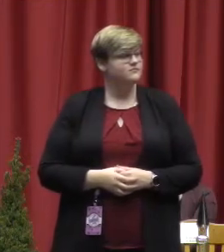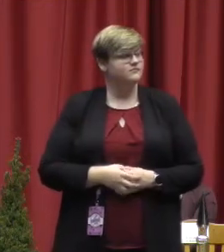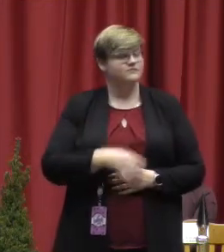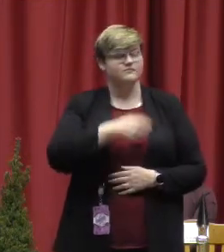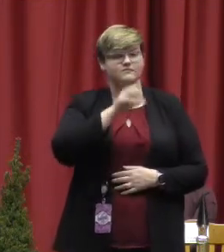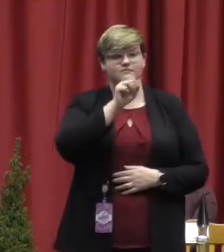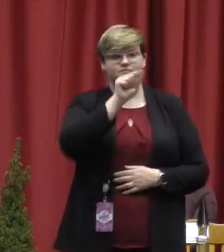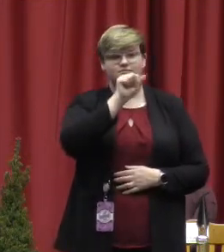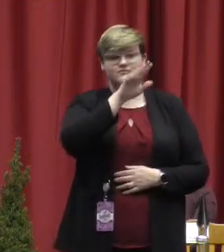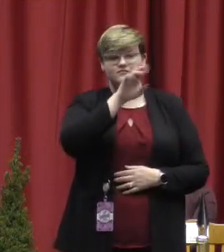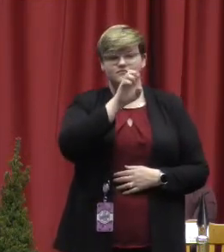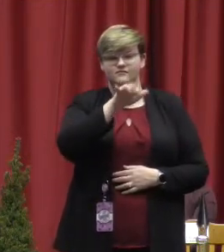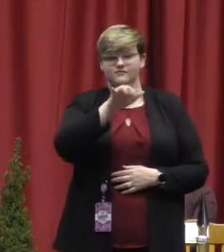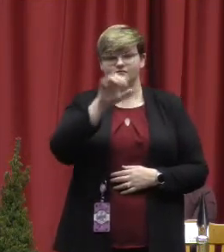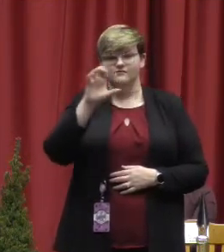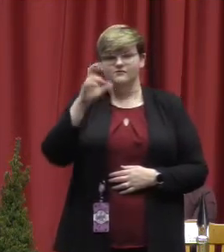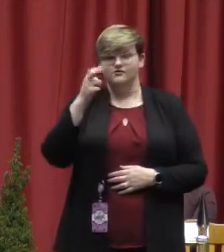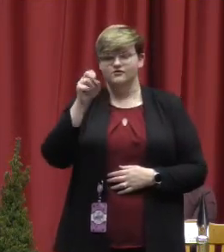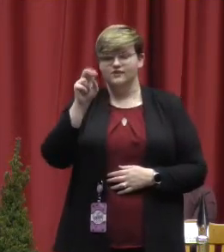Stacy Chesney,